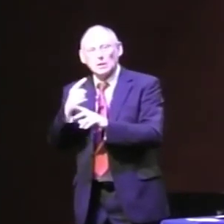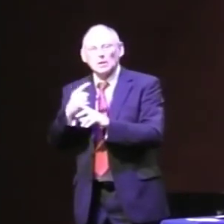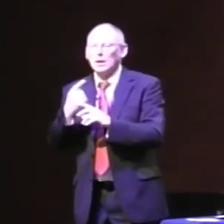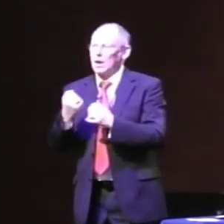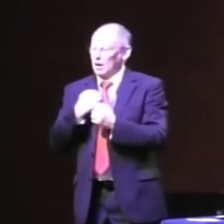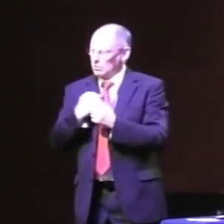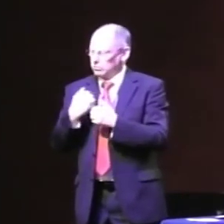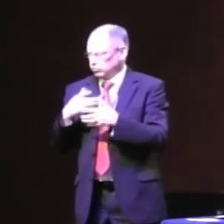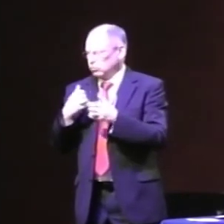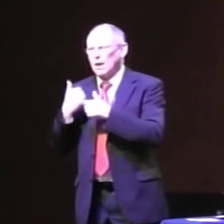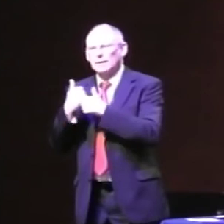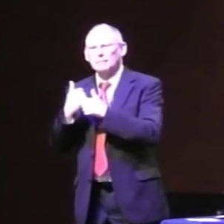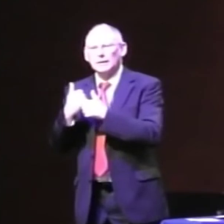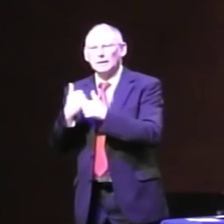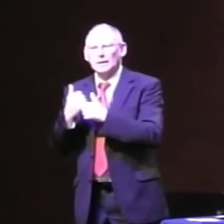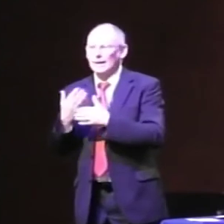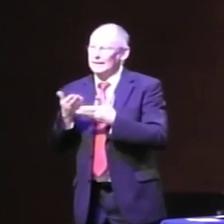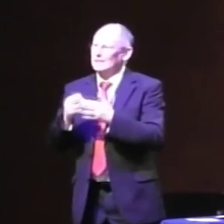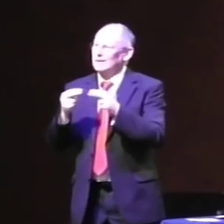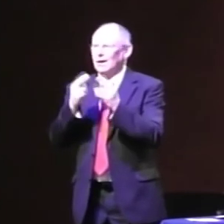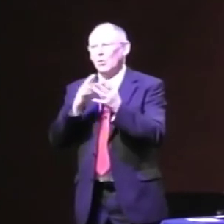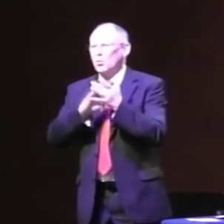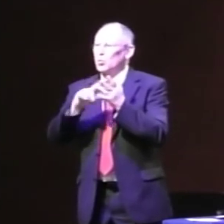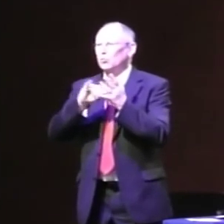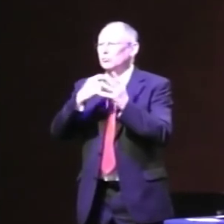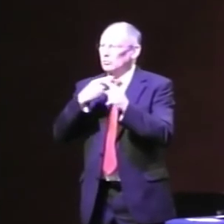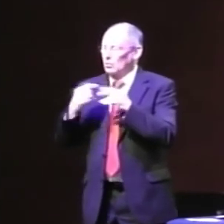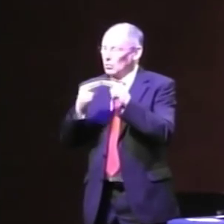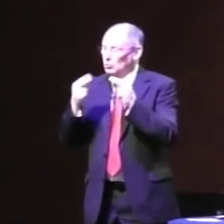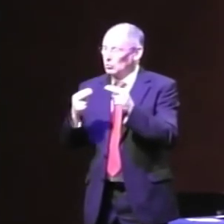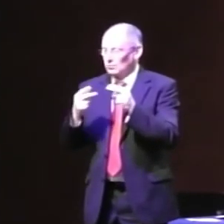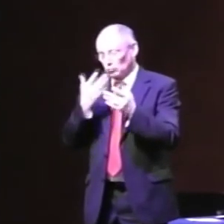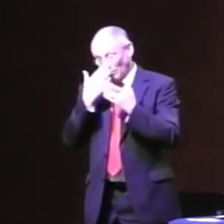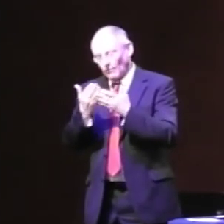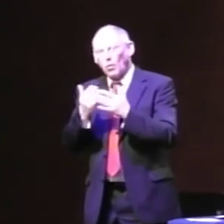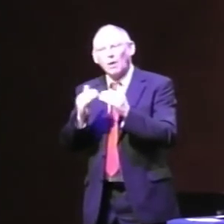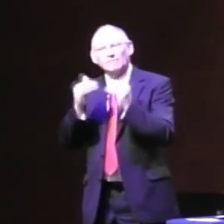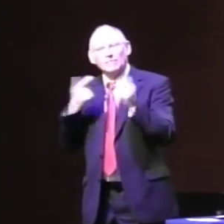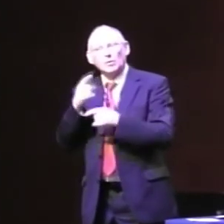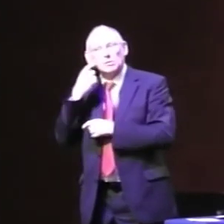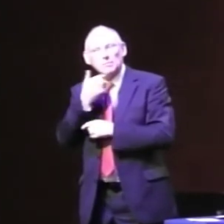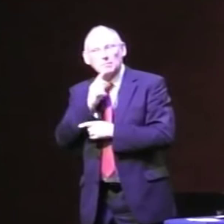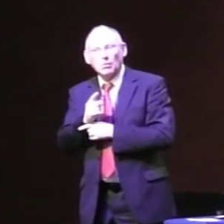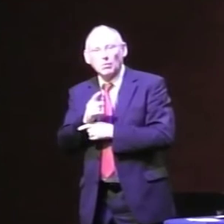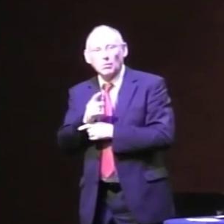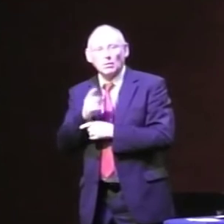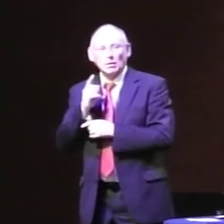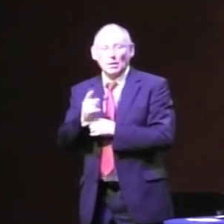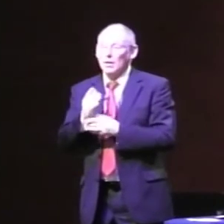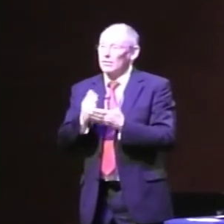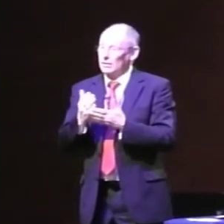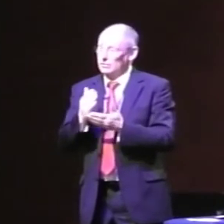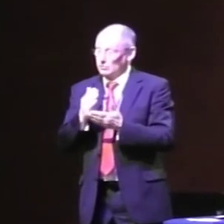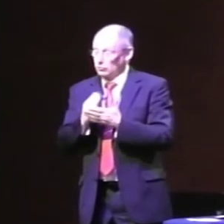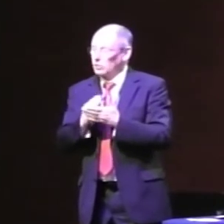ran a campaign, Gears a Hoose, which highlighted the added unfairness for young people. So if this crisis isn't addressed, parents could have their